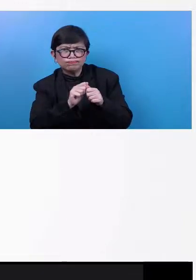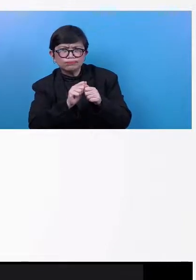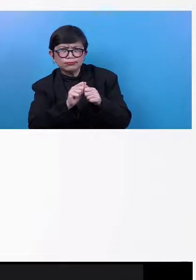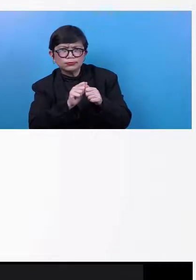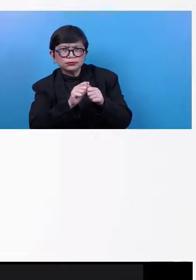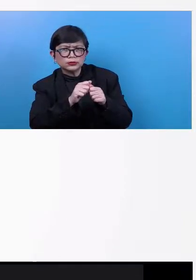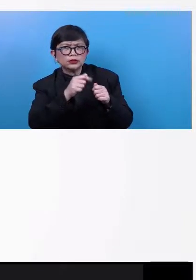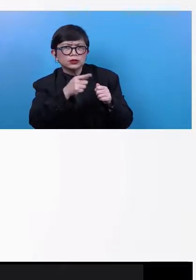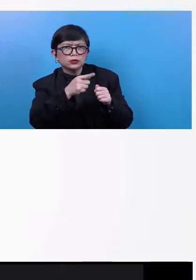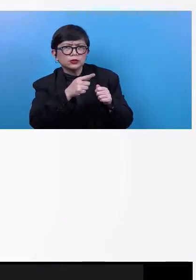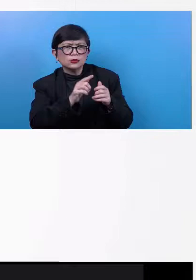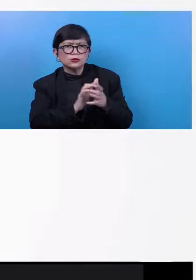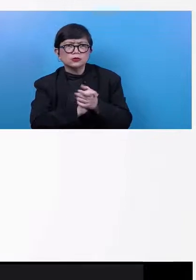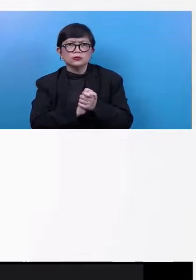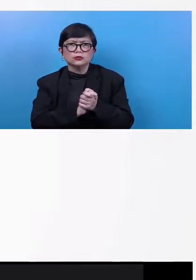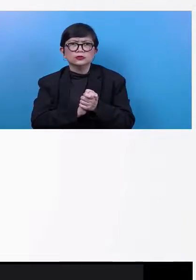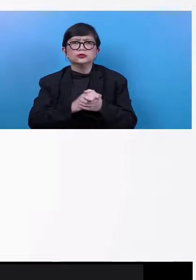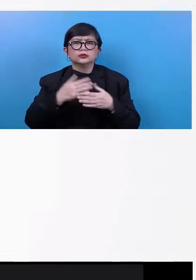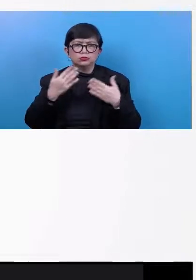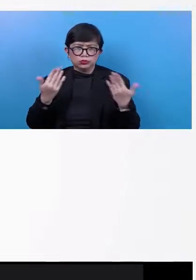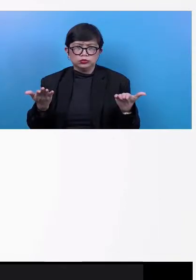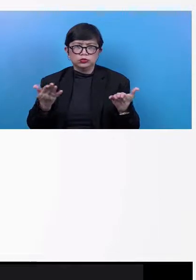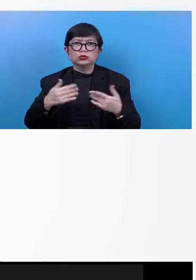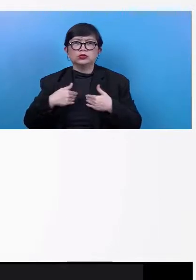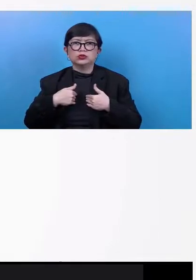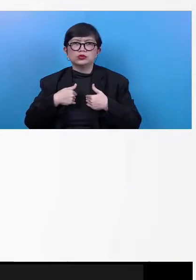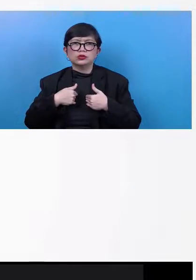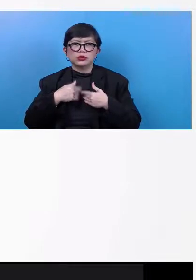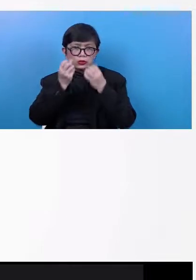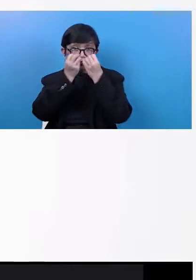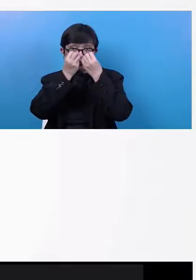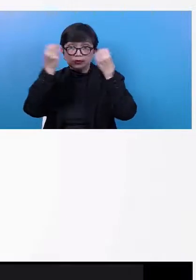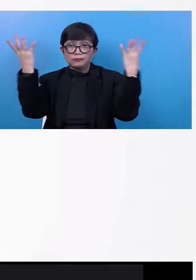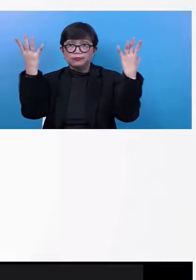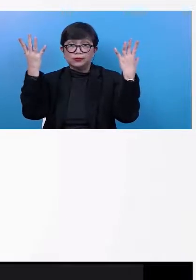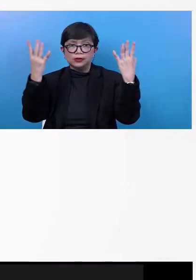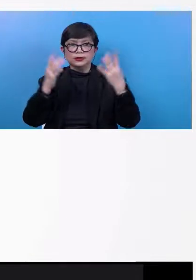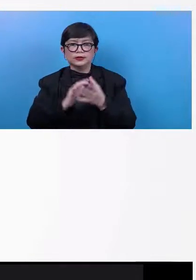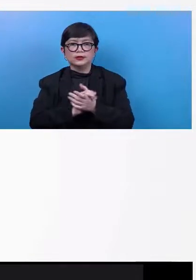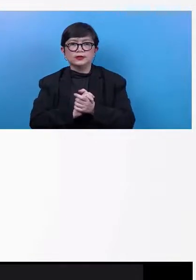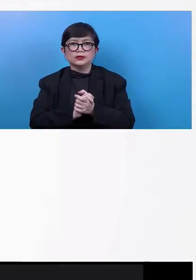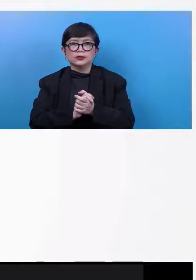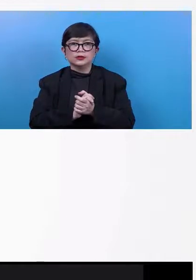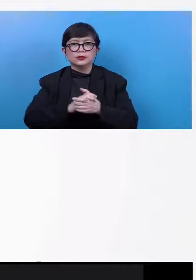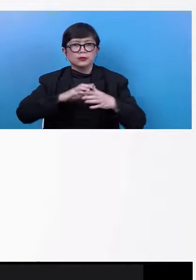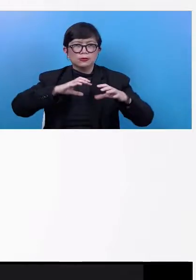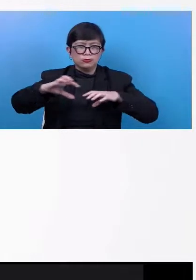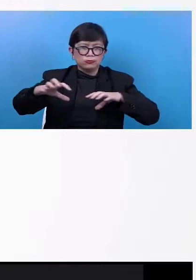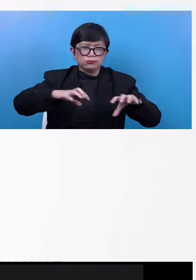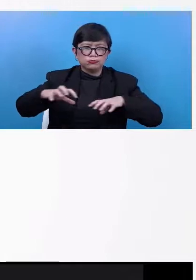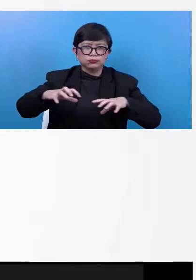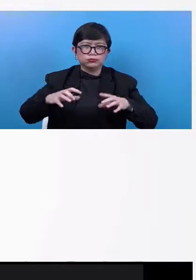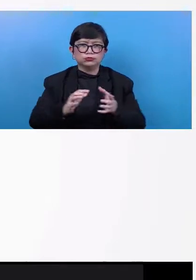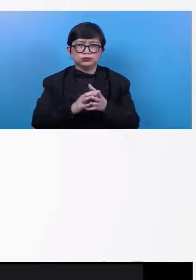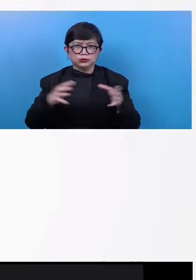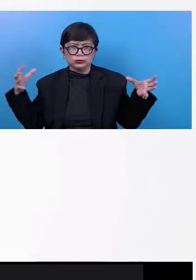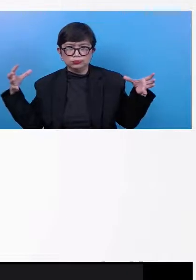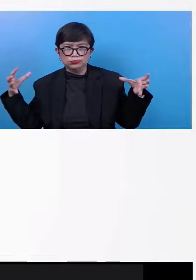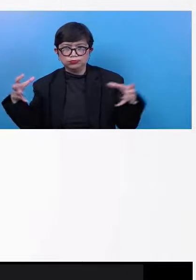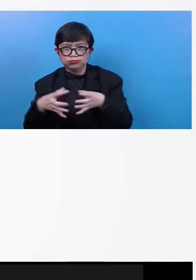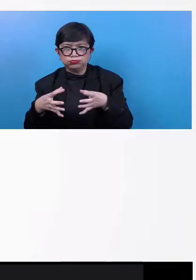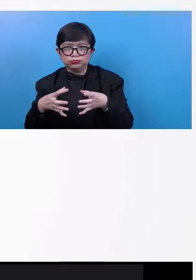progress, the more granularity that you get, but also the more difficult and labor intensive it becomes. And we do believe this can be very effective